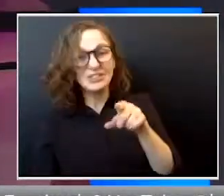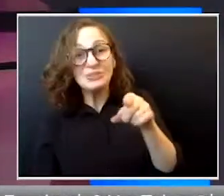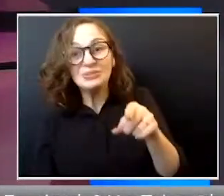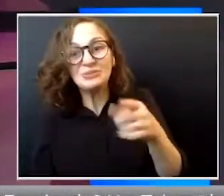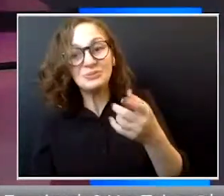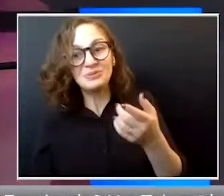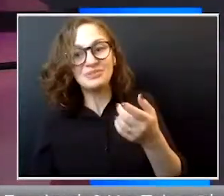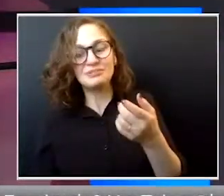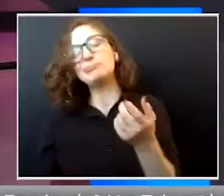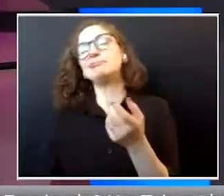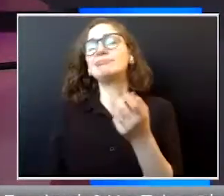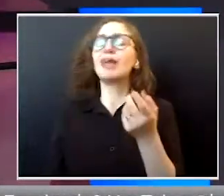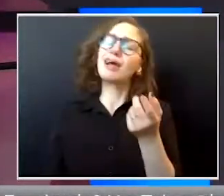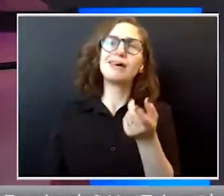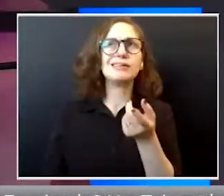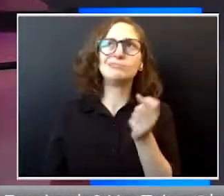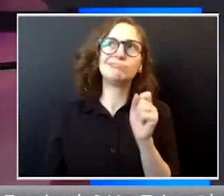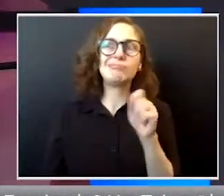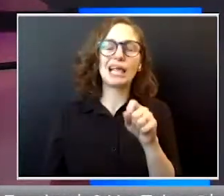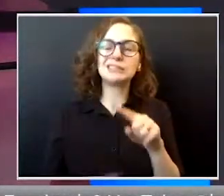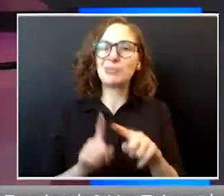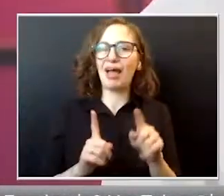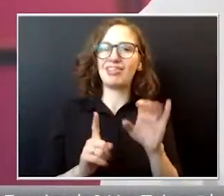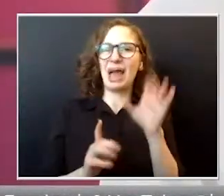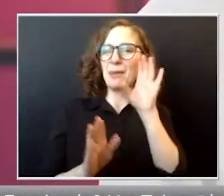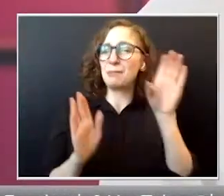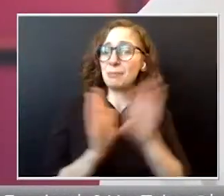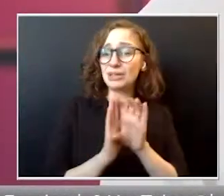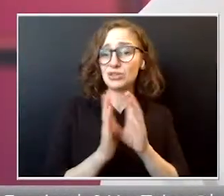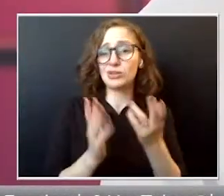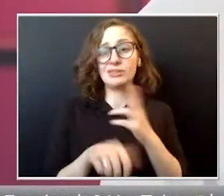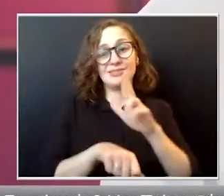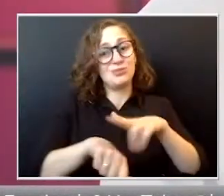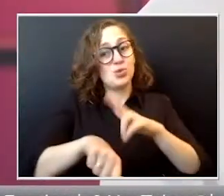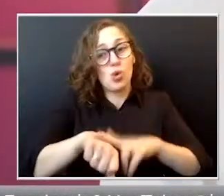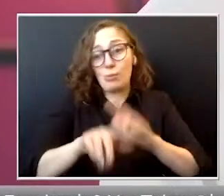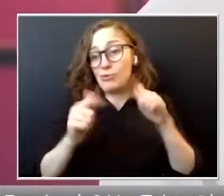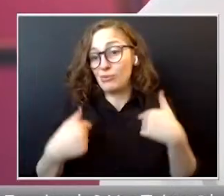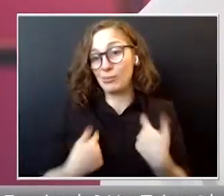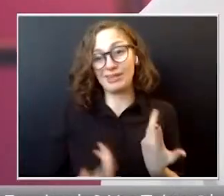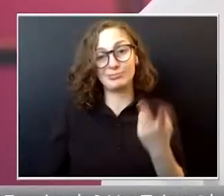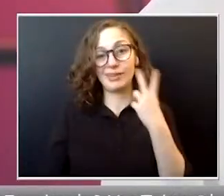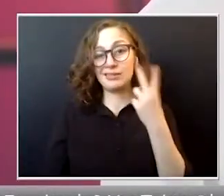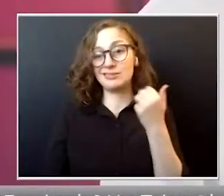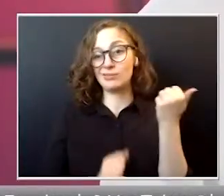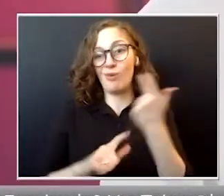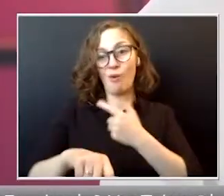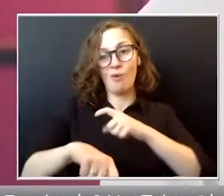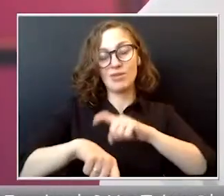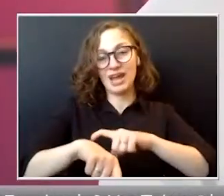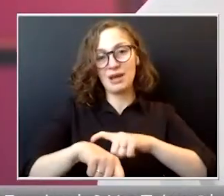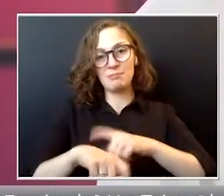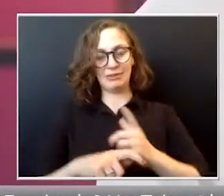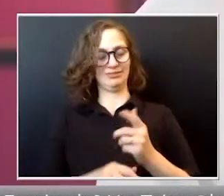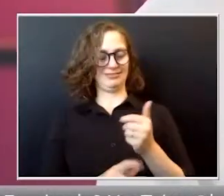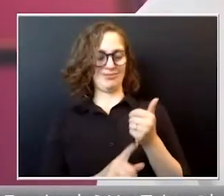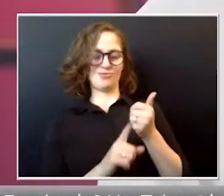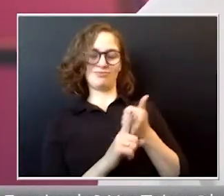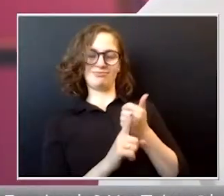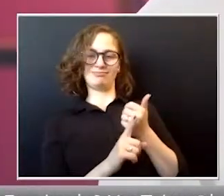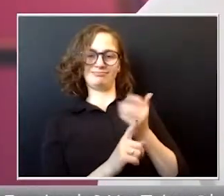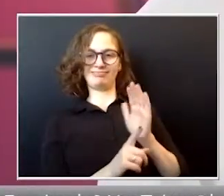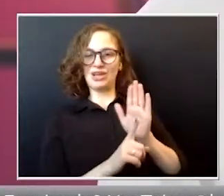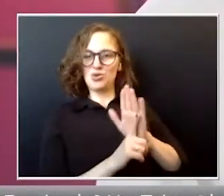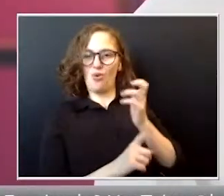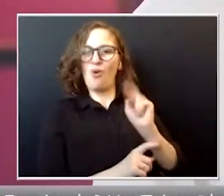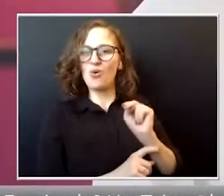normal picture for me that you kind of get accustomed to it. But when it is your own heart, it's a little different. How